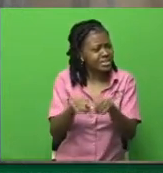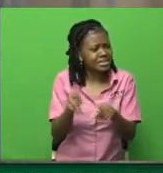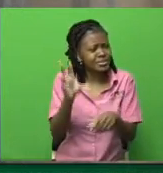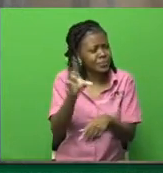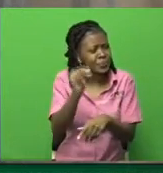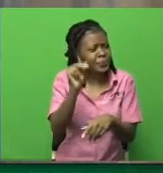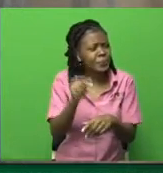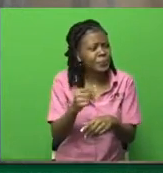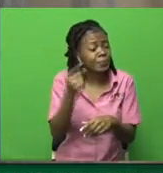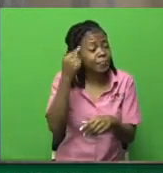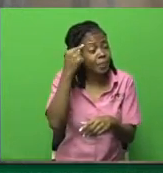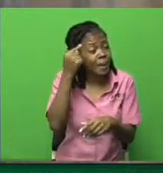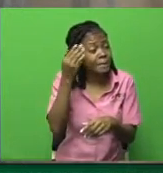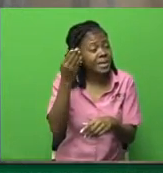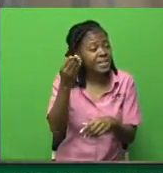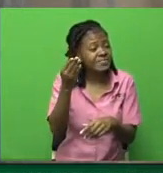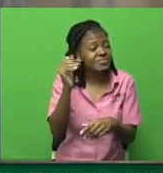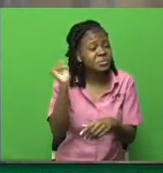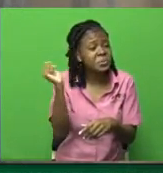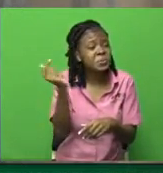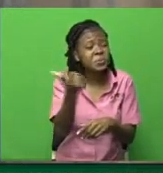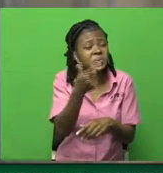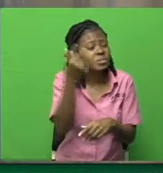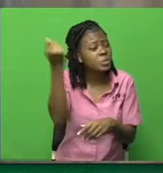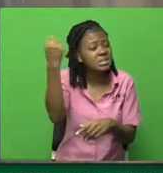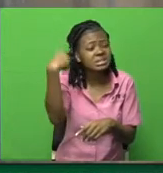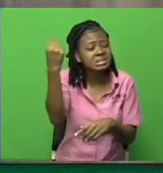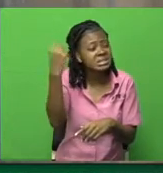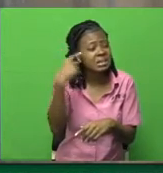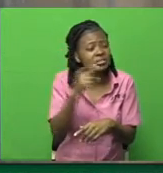entire cabinet seems to be out of touch with reality